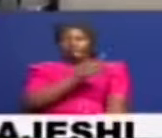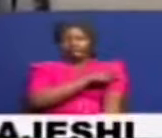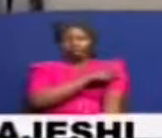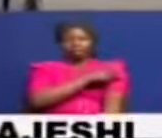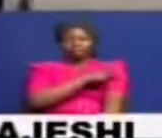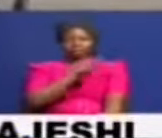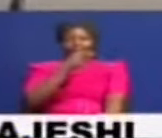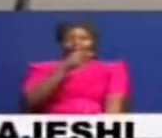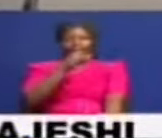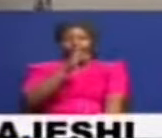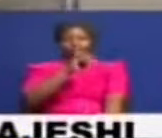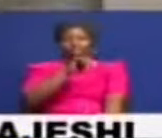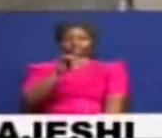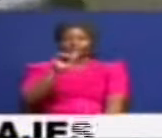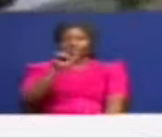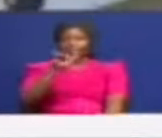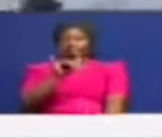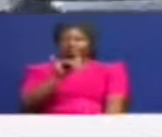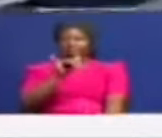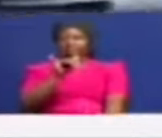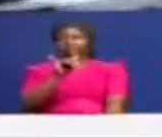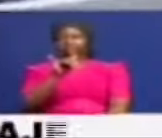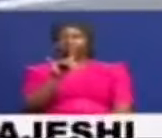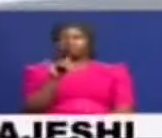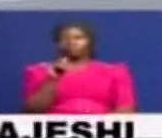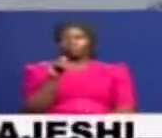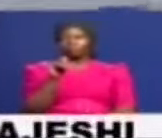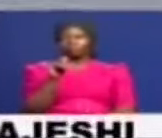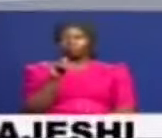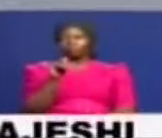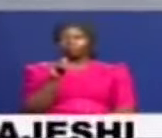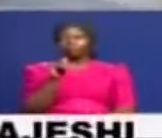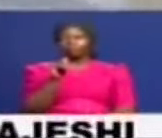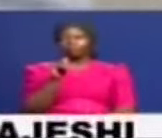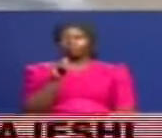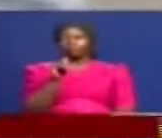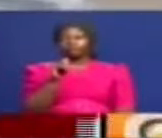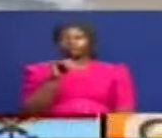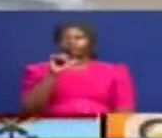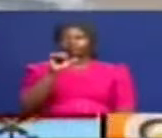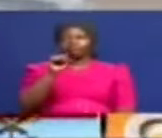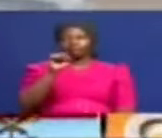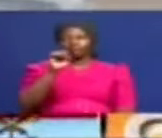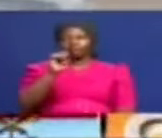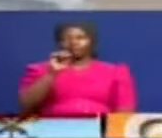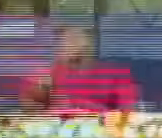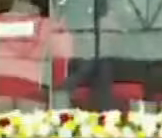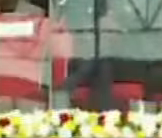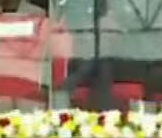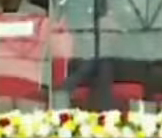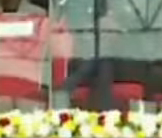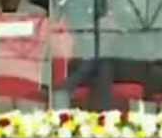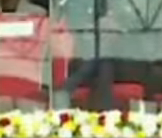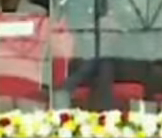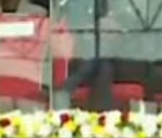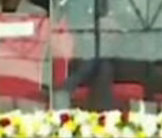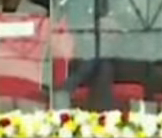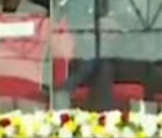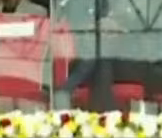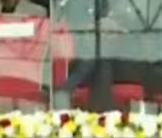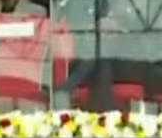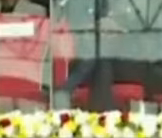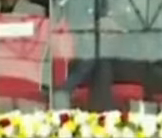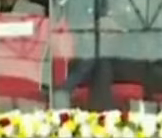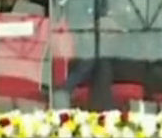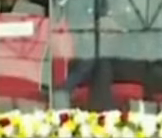speech from the CS for the first agent, Duane, and finally a speech by the commander in chief, President